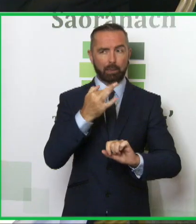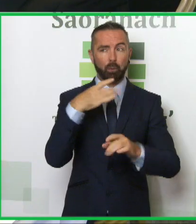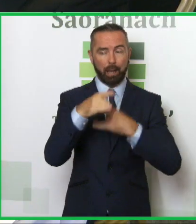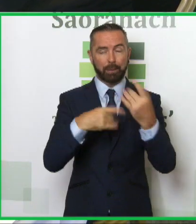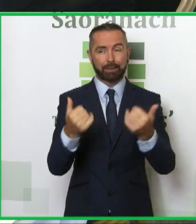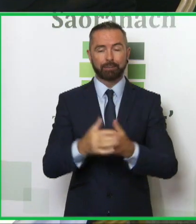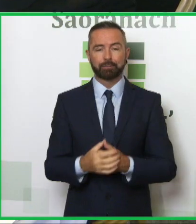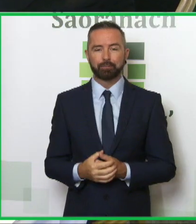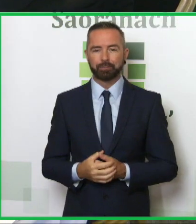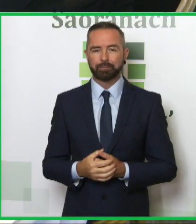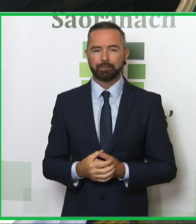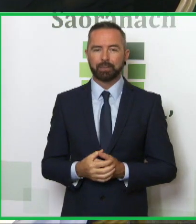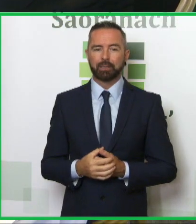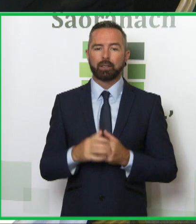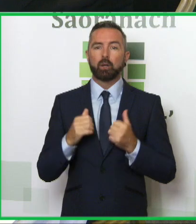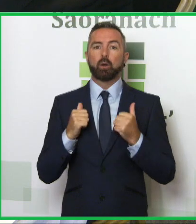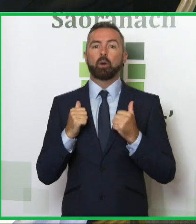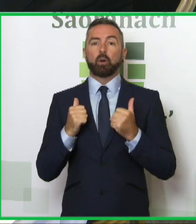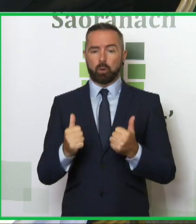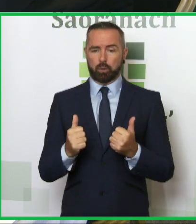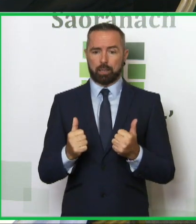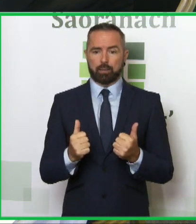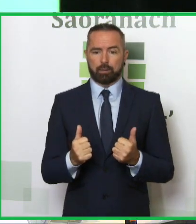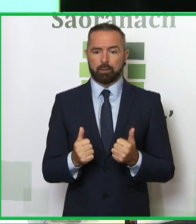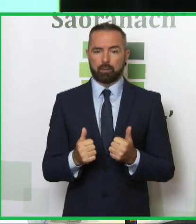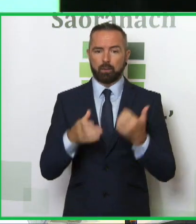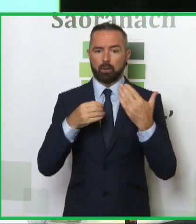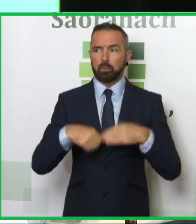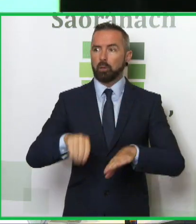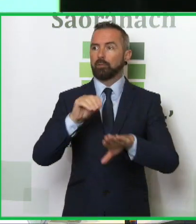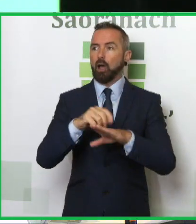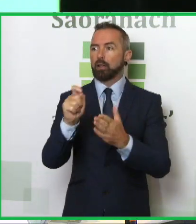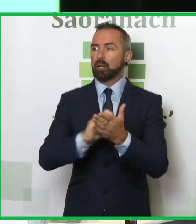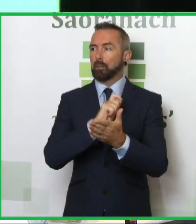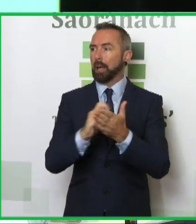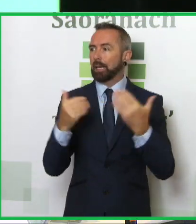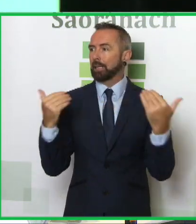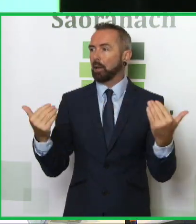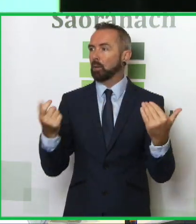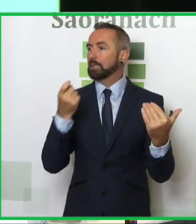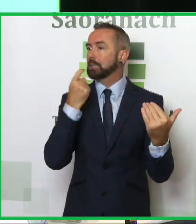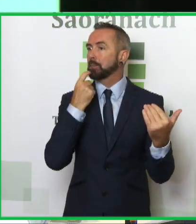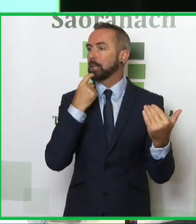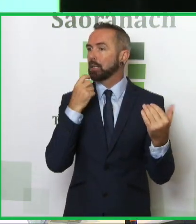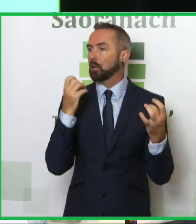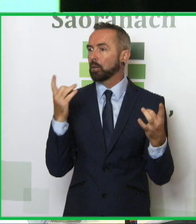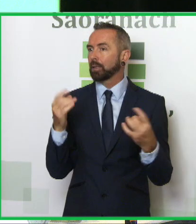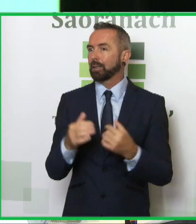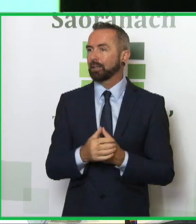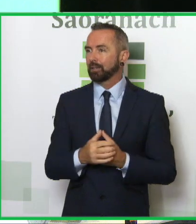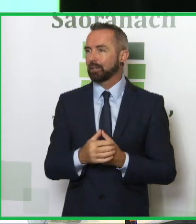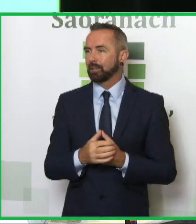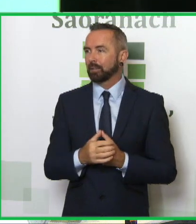materialises. Okay. Okay, we're going to move to the ballot, which is simple. If you want to stay with the status